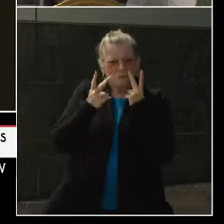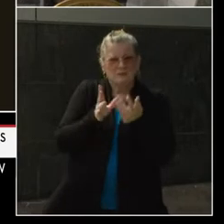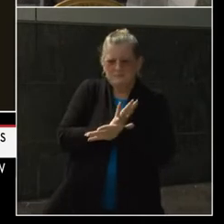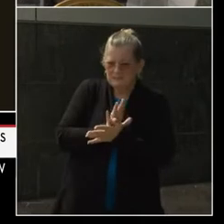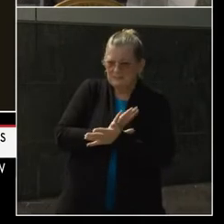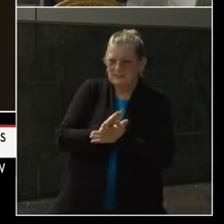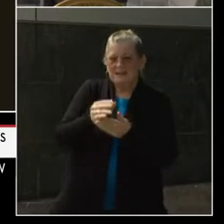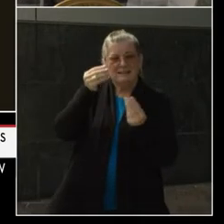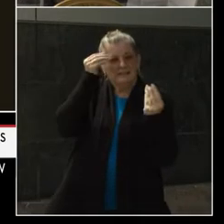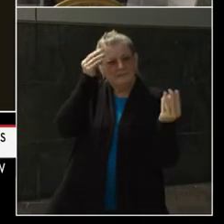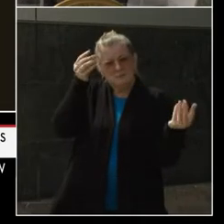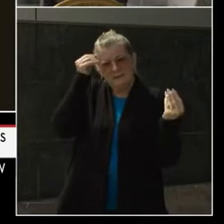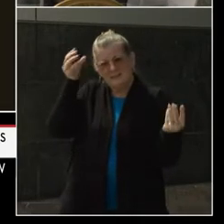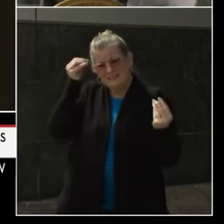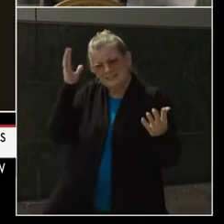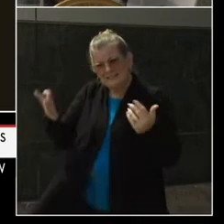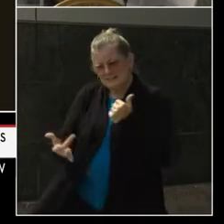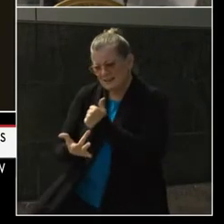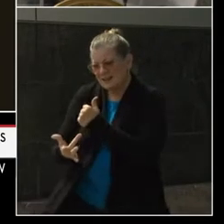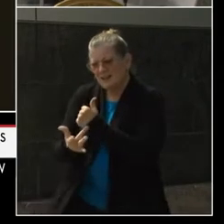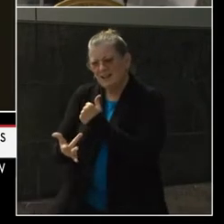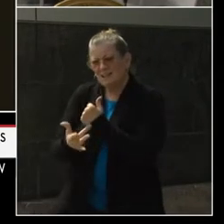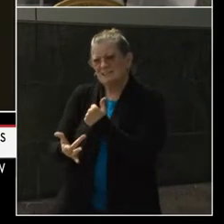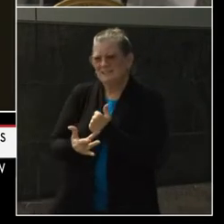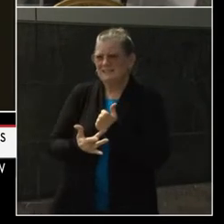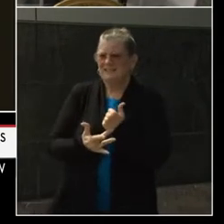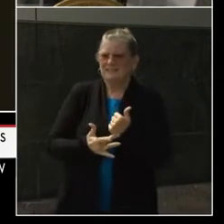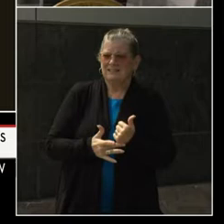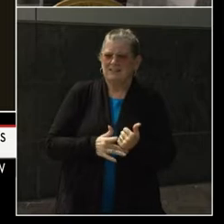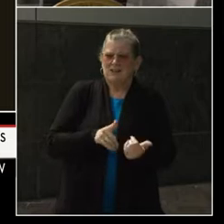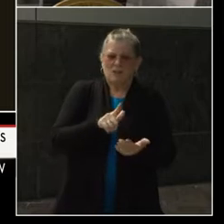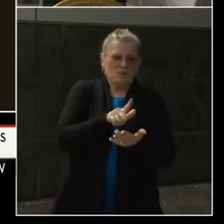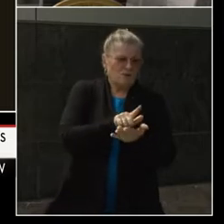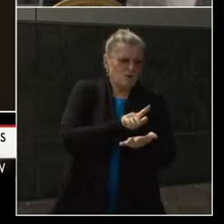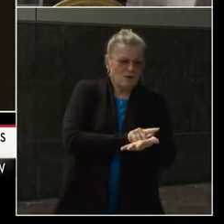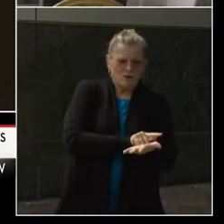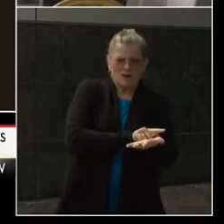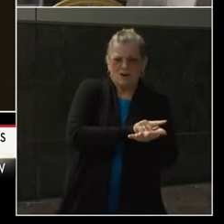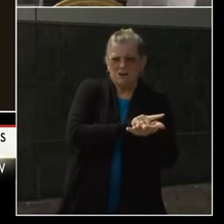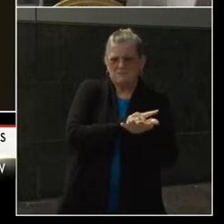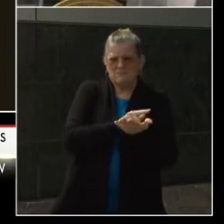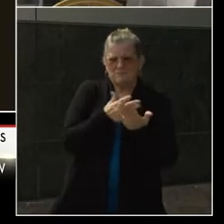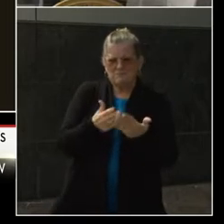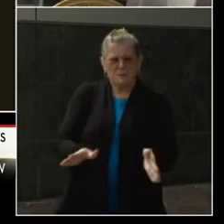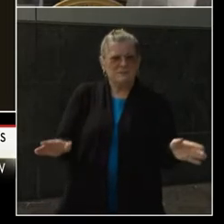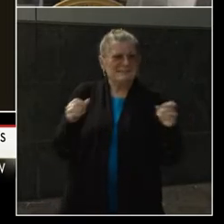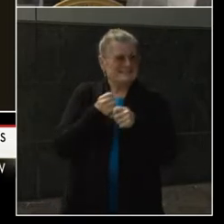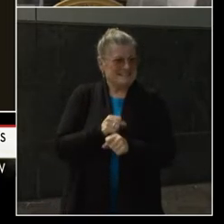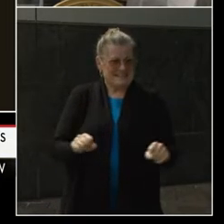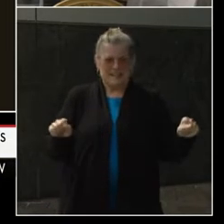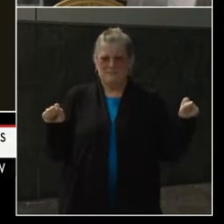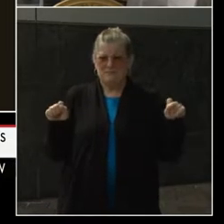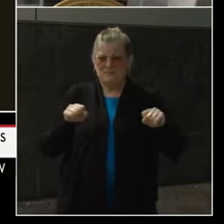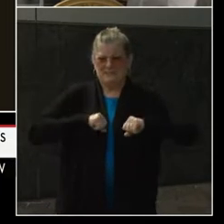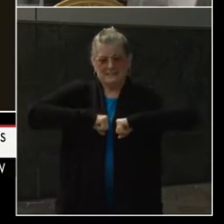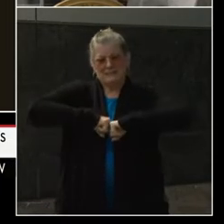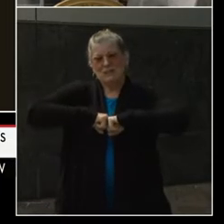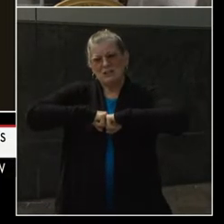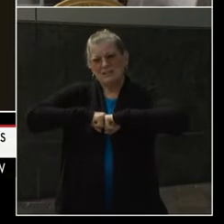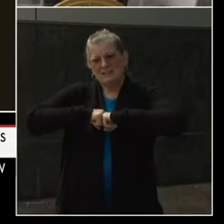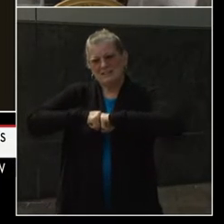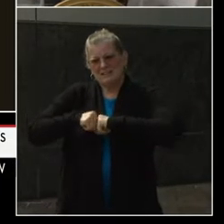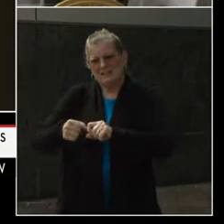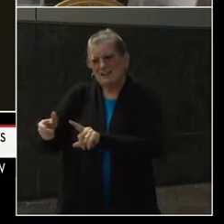technology, law, public safety, and security. We especially need placements in engineering, hospitality and tourism,